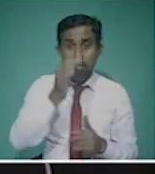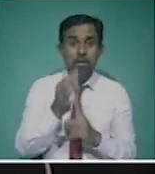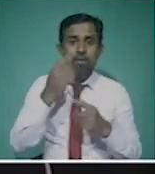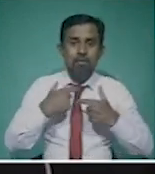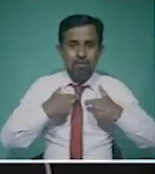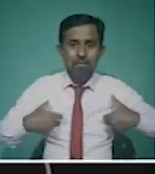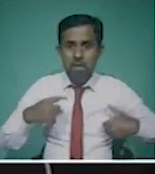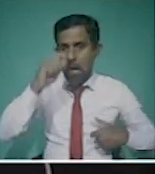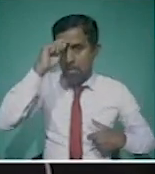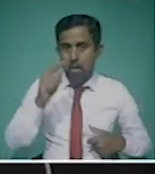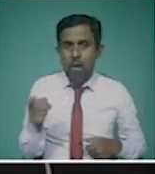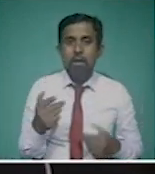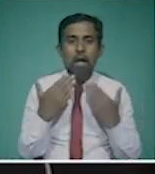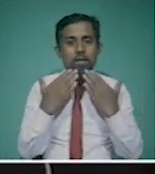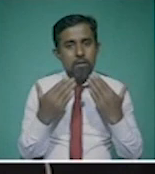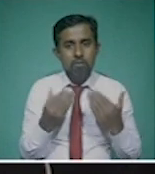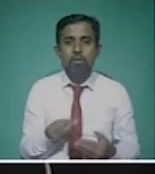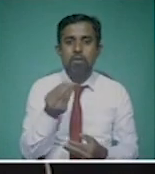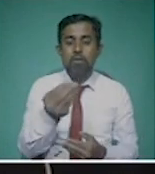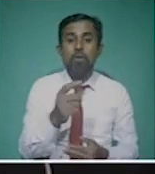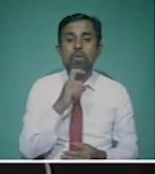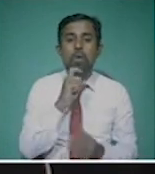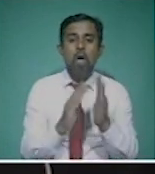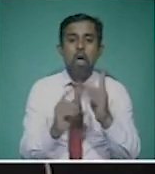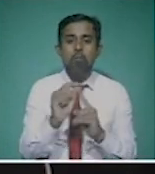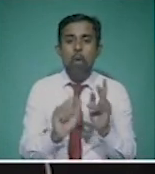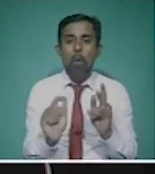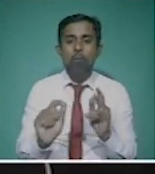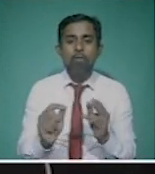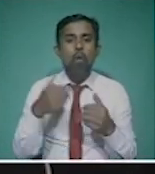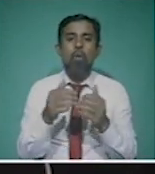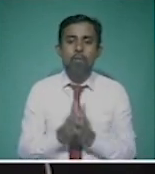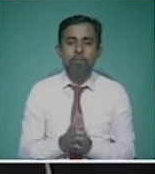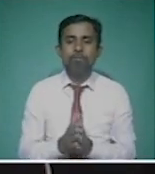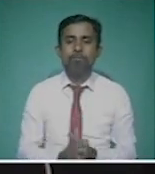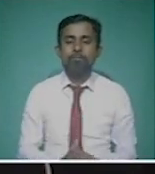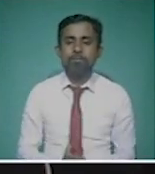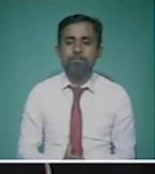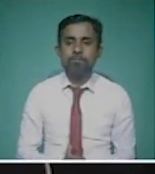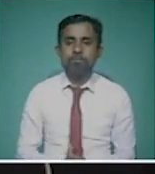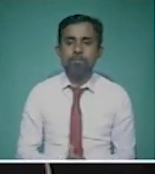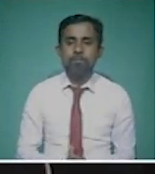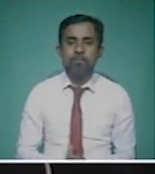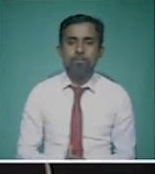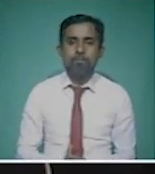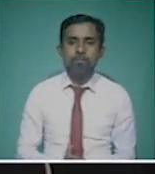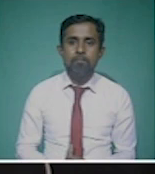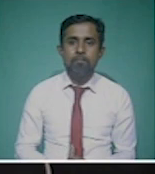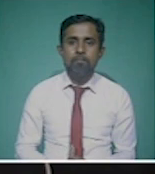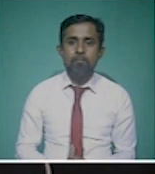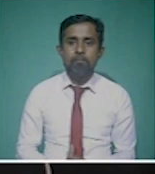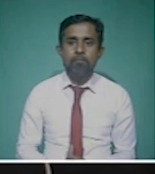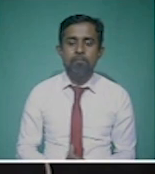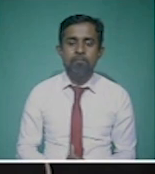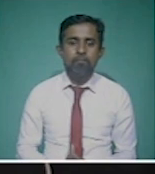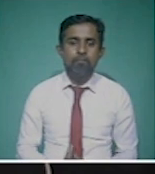Minister of Justice in drafting this bill. Now, this bill provides for the plaintiff to obtain an